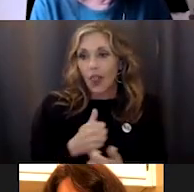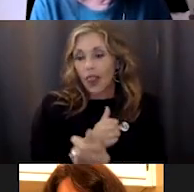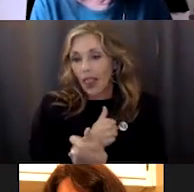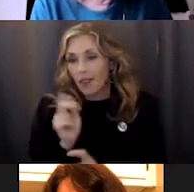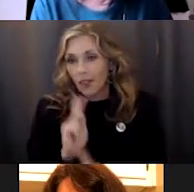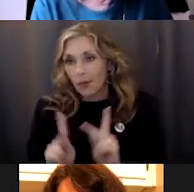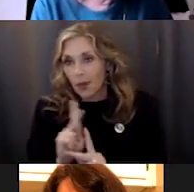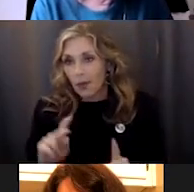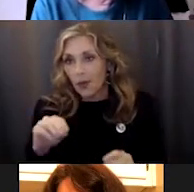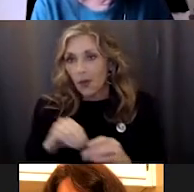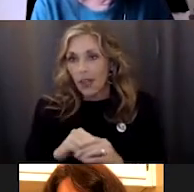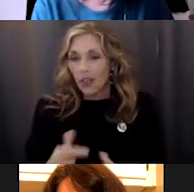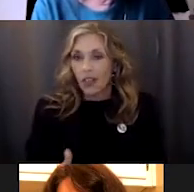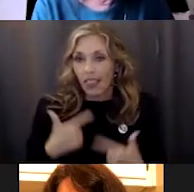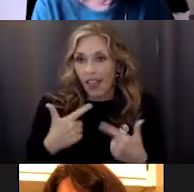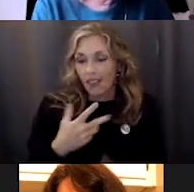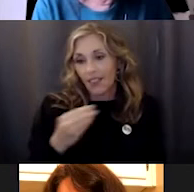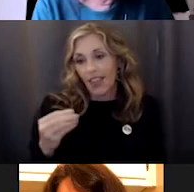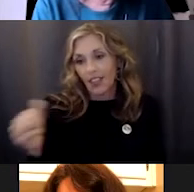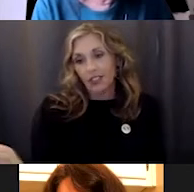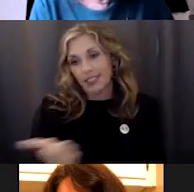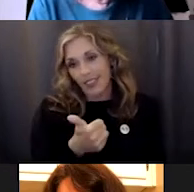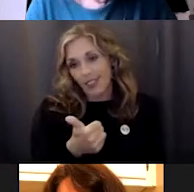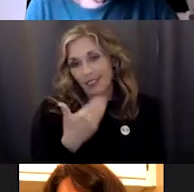life and yourself. Thank you.